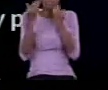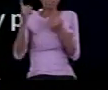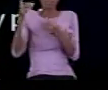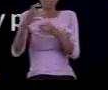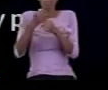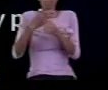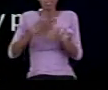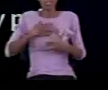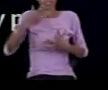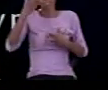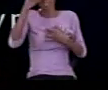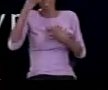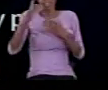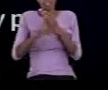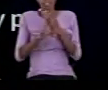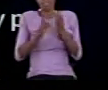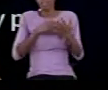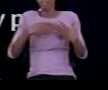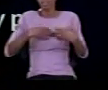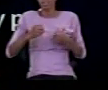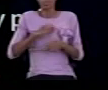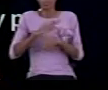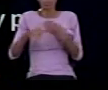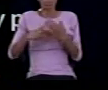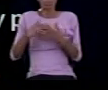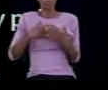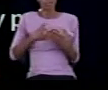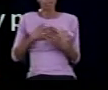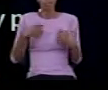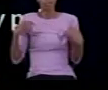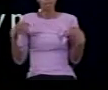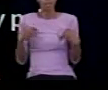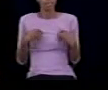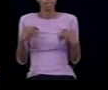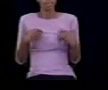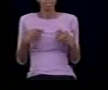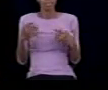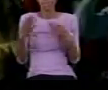You took my sickness and healed all my pain.